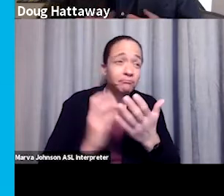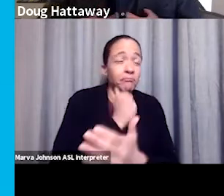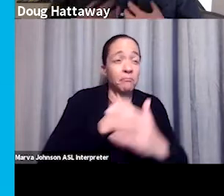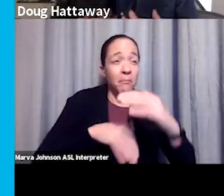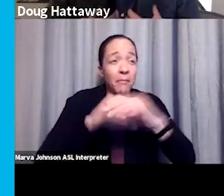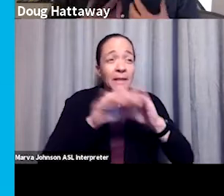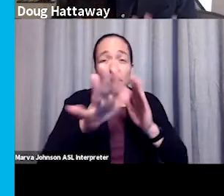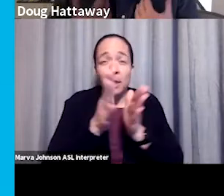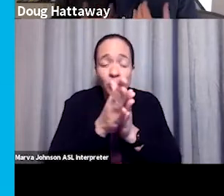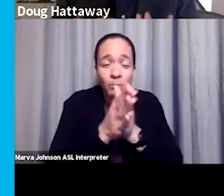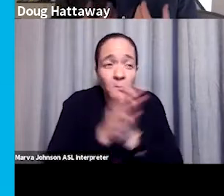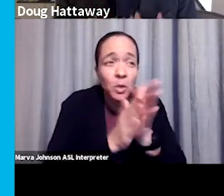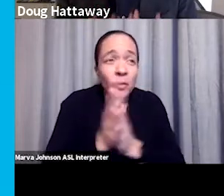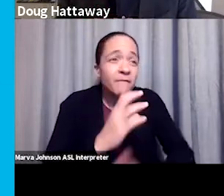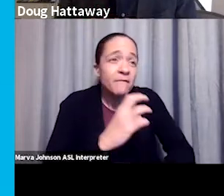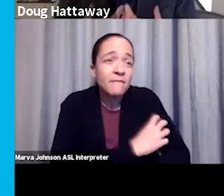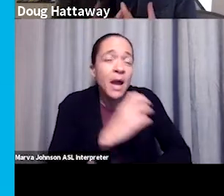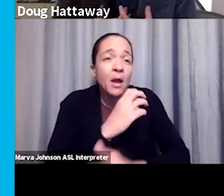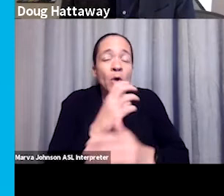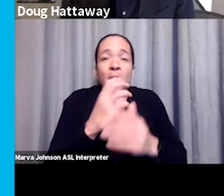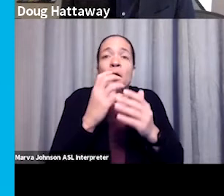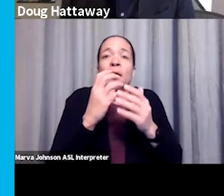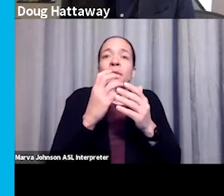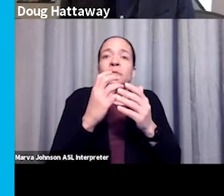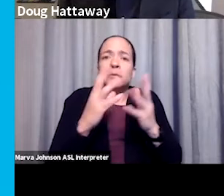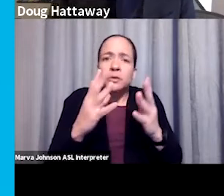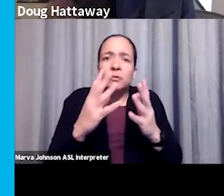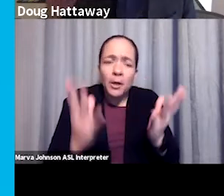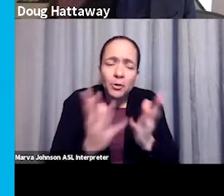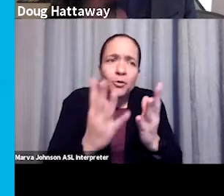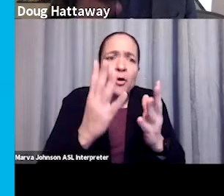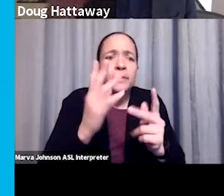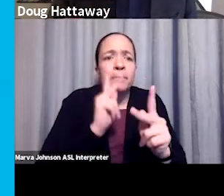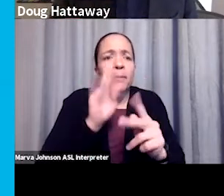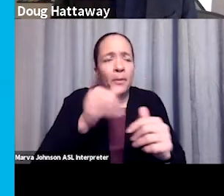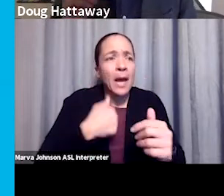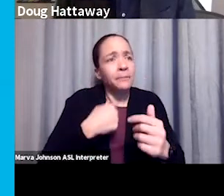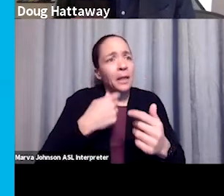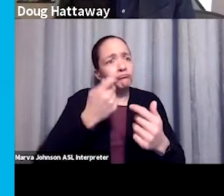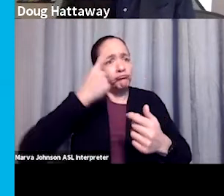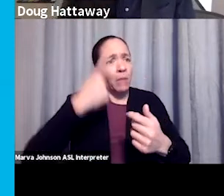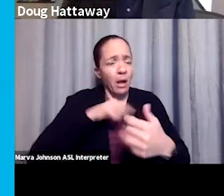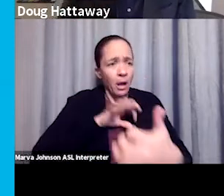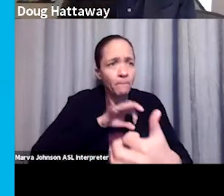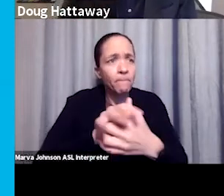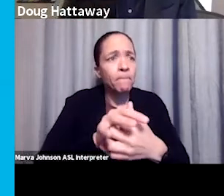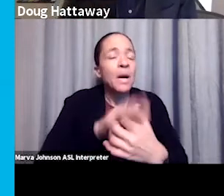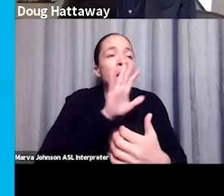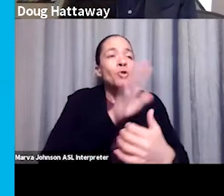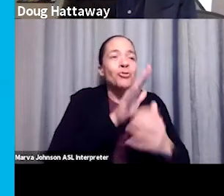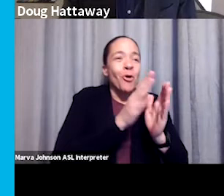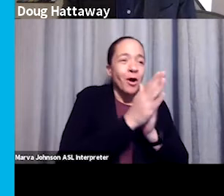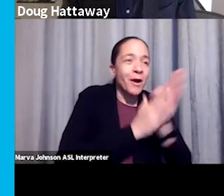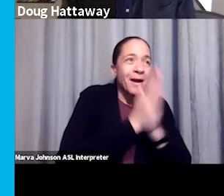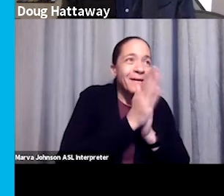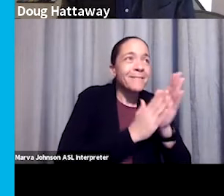to lean in and see that you're connecting with them and what really matters to them, connect your cause to the aspirations and